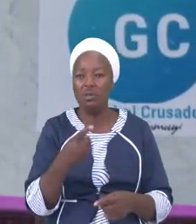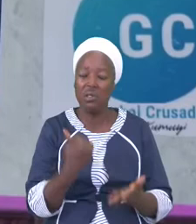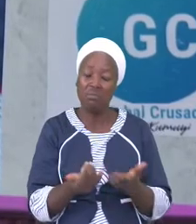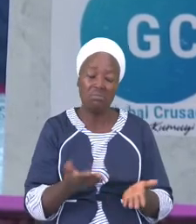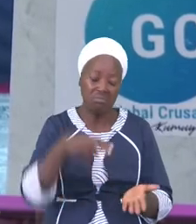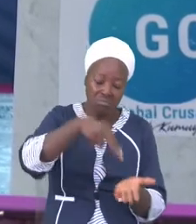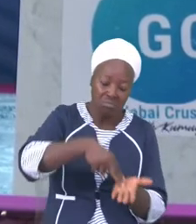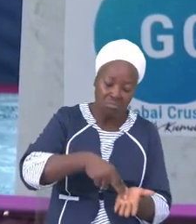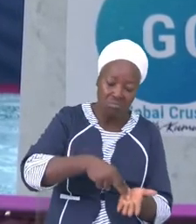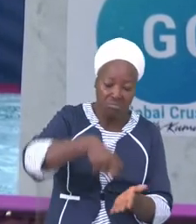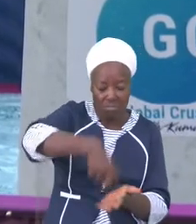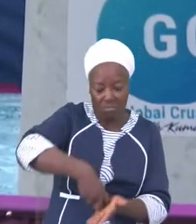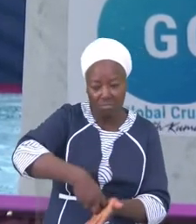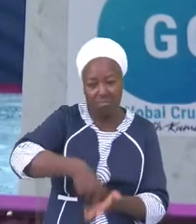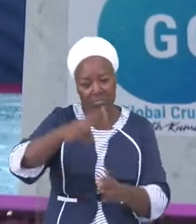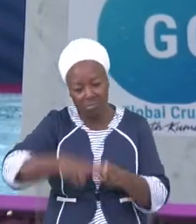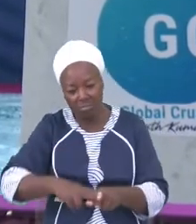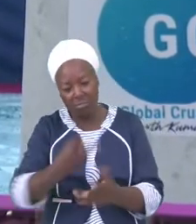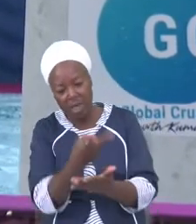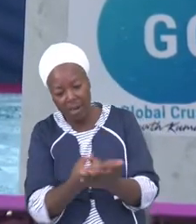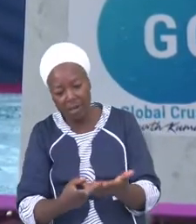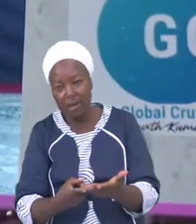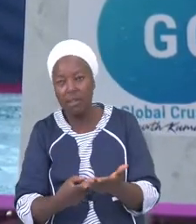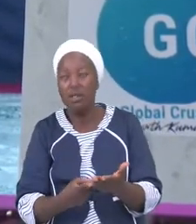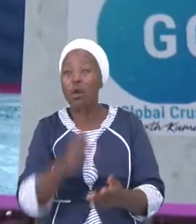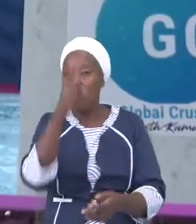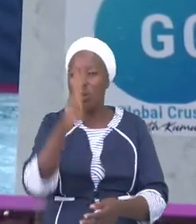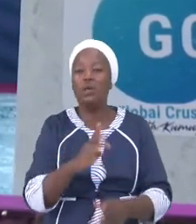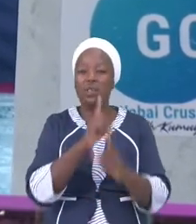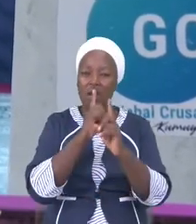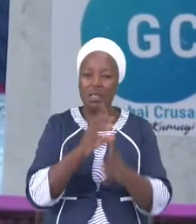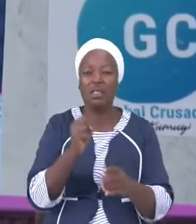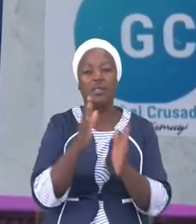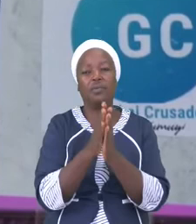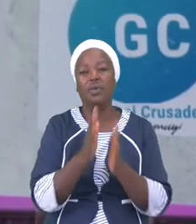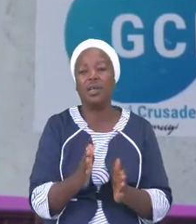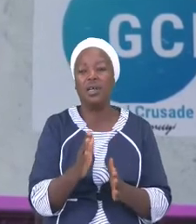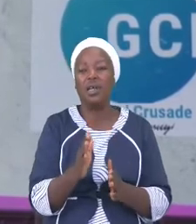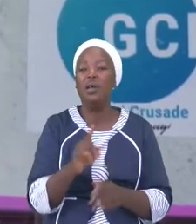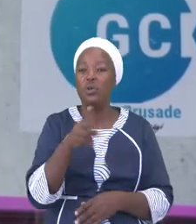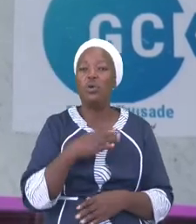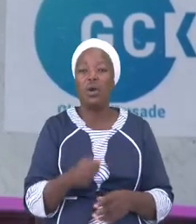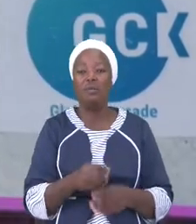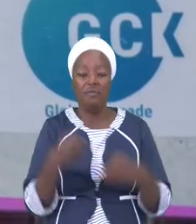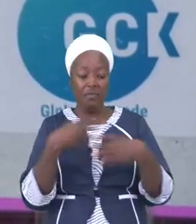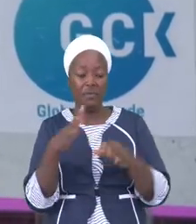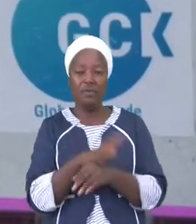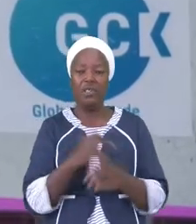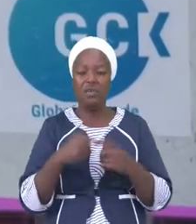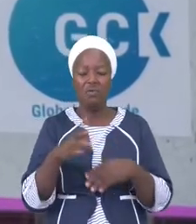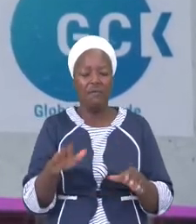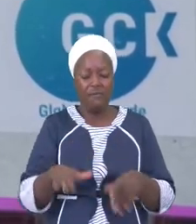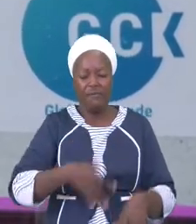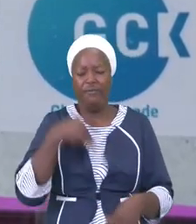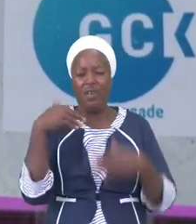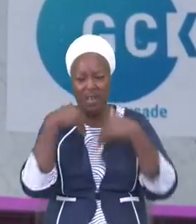kneeling, you're sitting, you're lying down. God answers prayer. You're fearful, you feel ashamed,